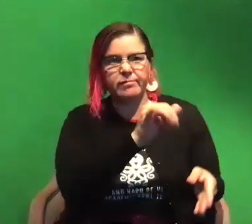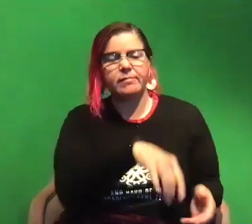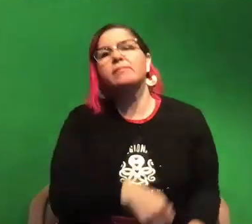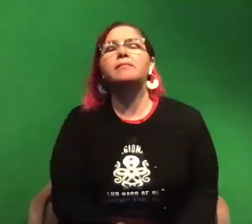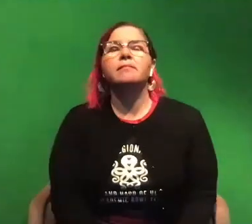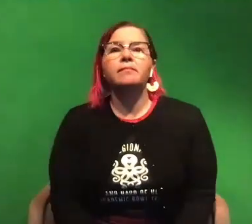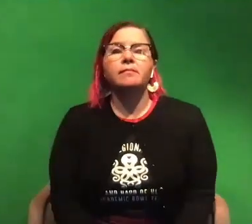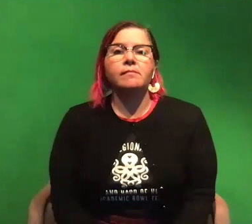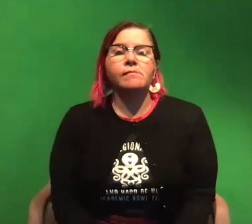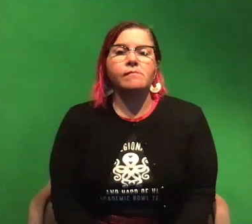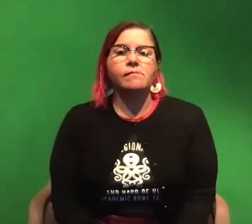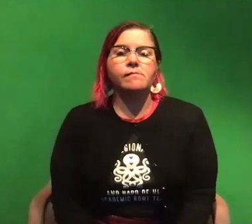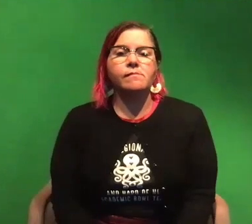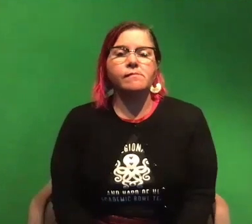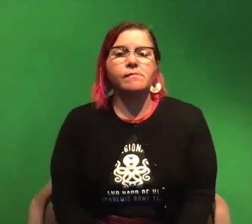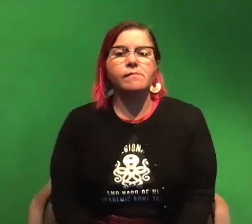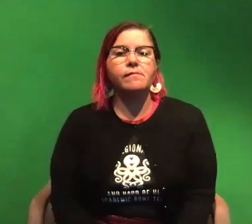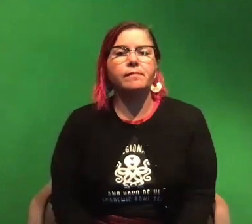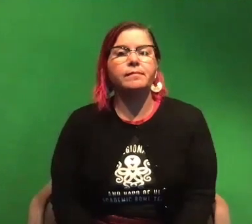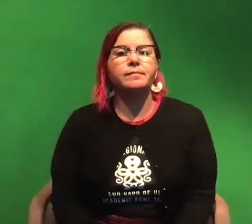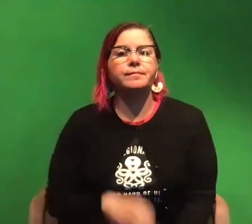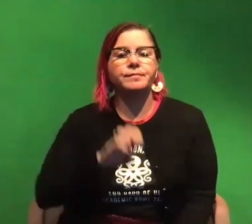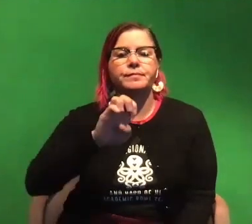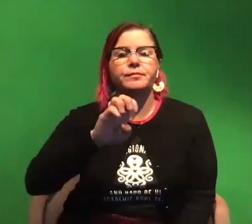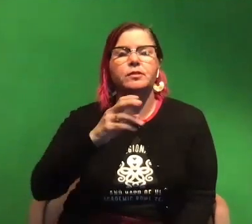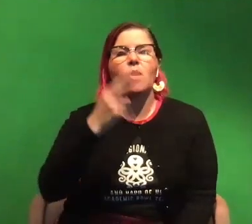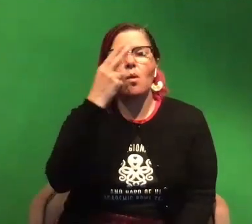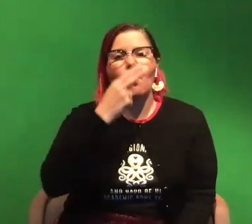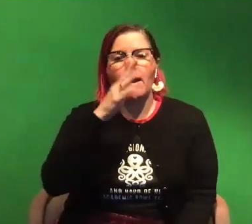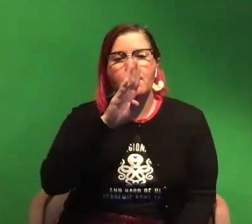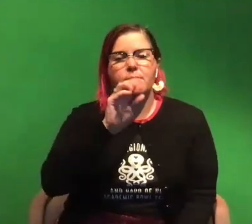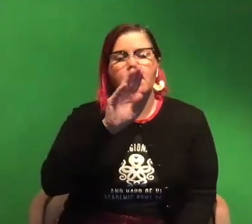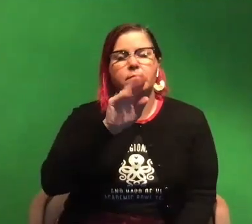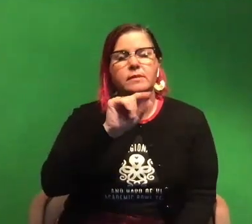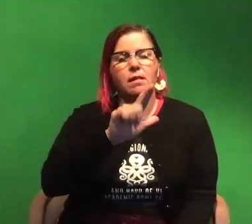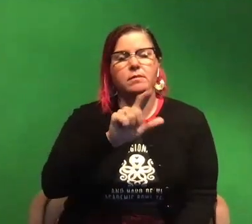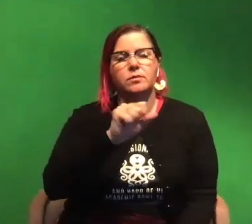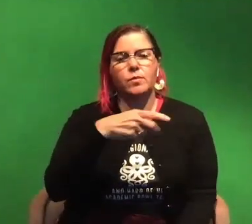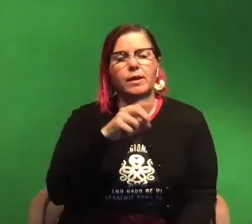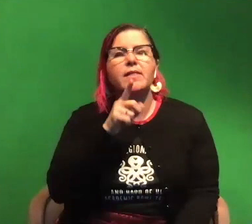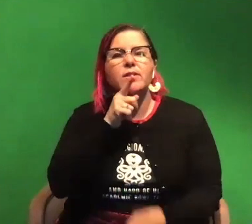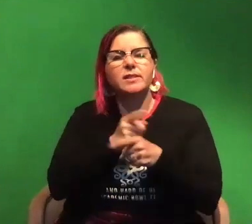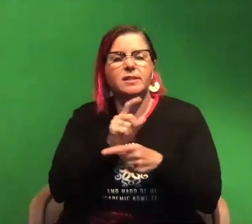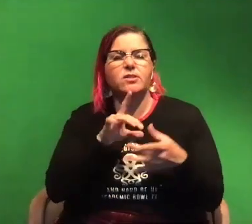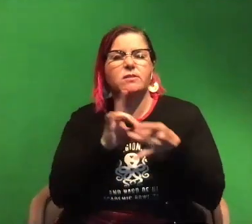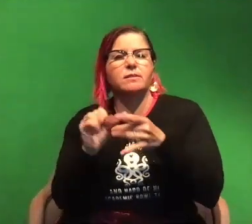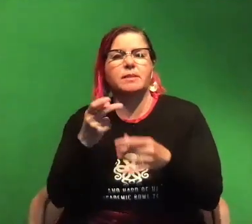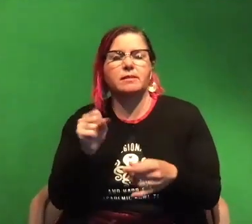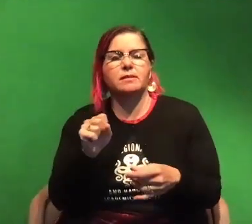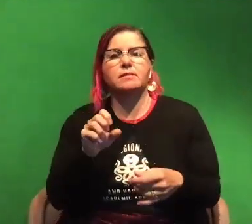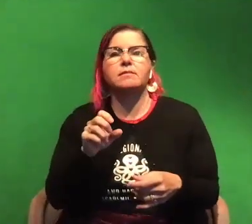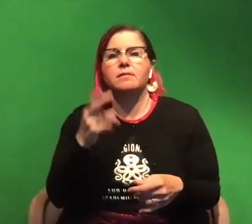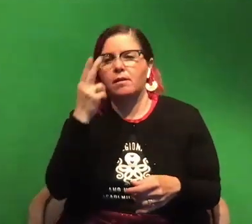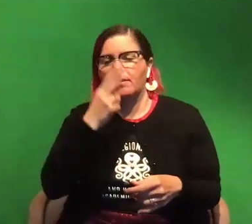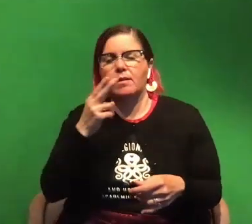focused upon, and that's the Europrimnosculpes, the Hawaiian bobtail squid. And we also have their sister species from Okinawa, the hummingbird